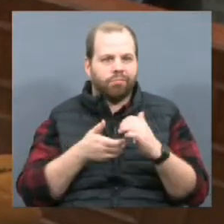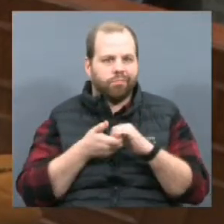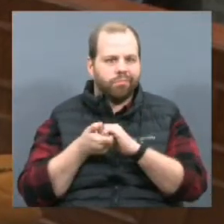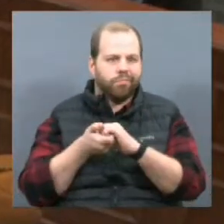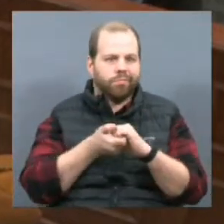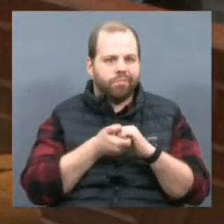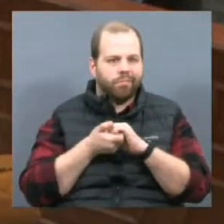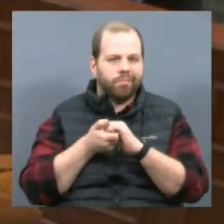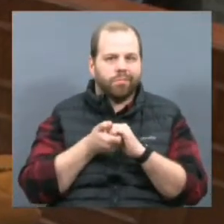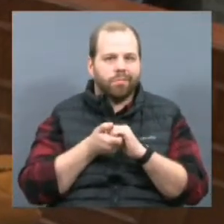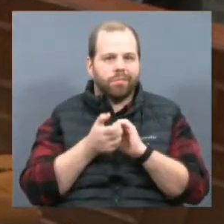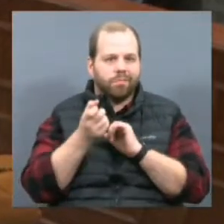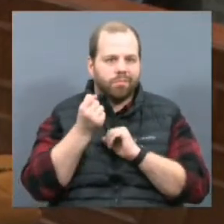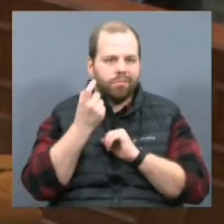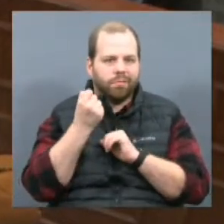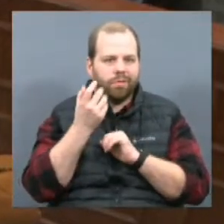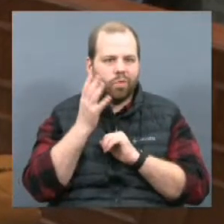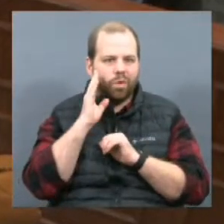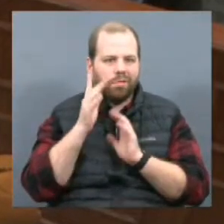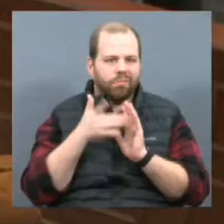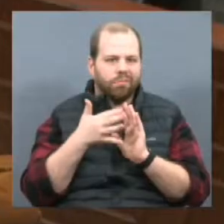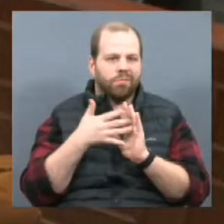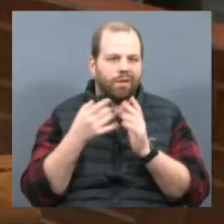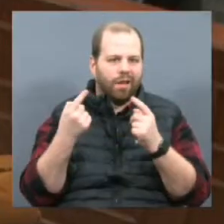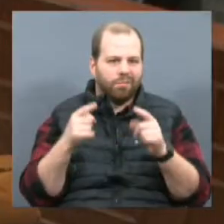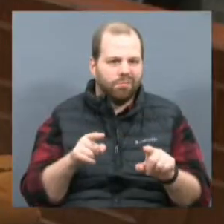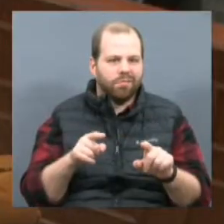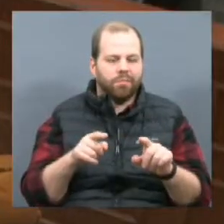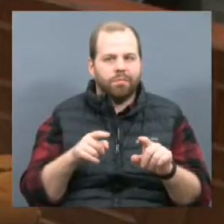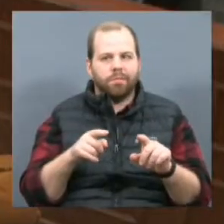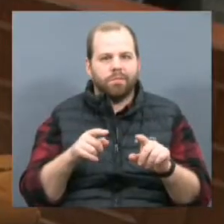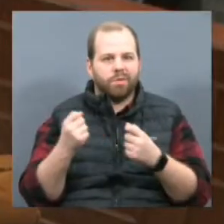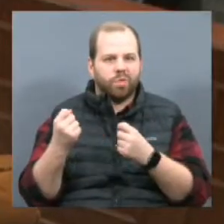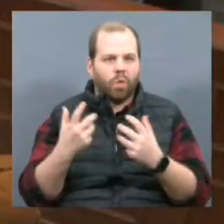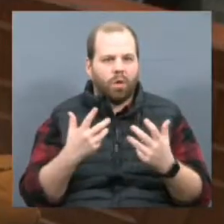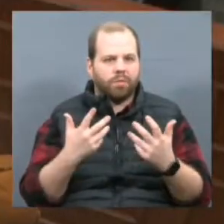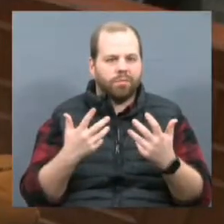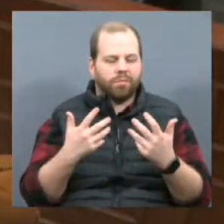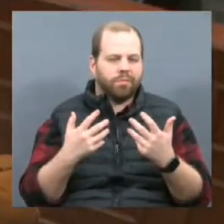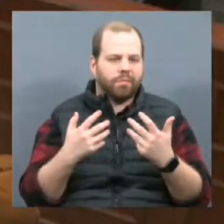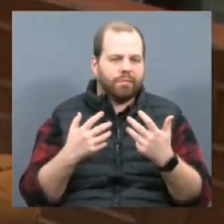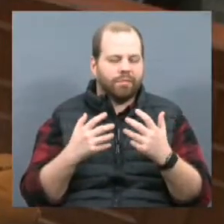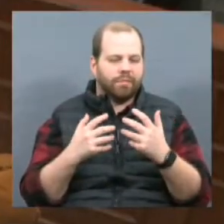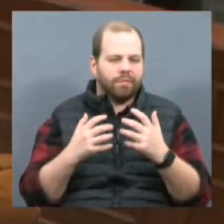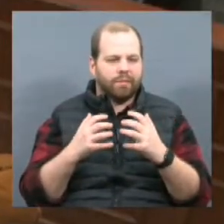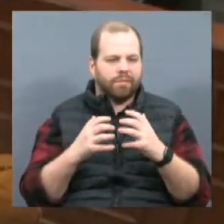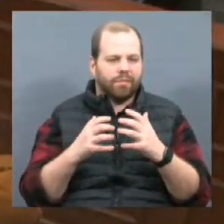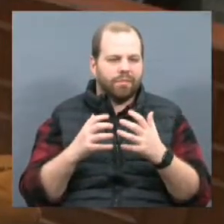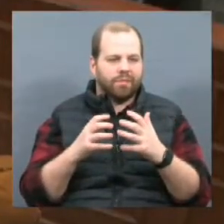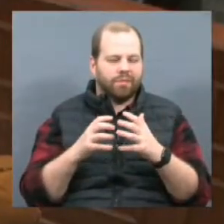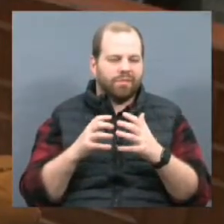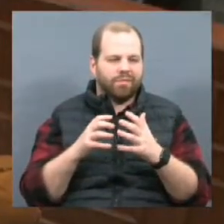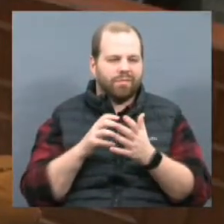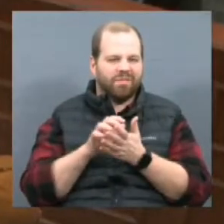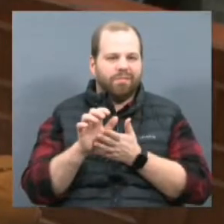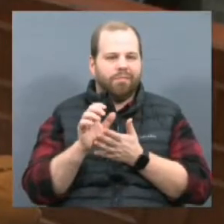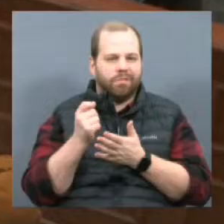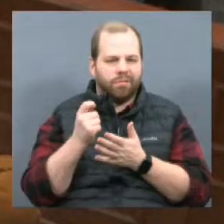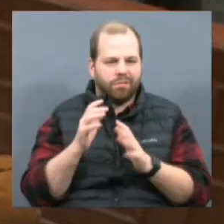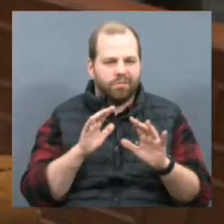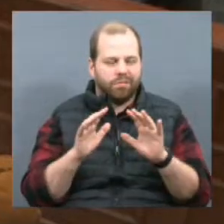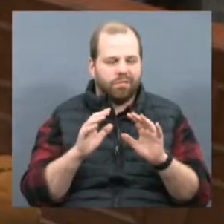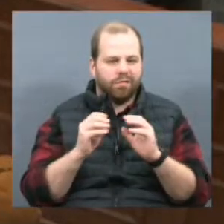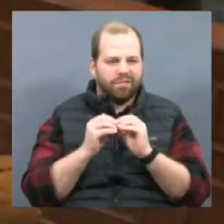when incidents like this happen, Yes. it can cause small frictions. Yeah. And so hopefully, you know, I understand